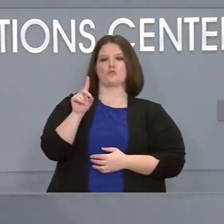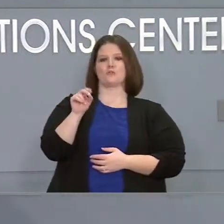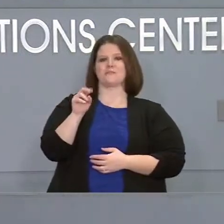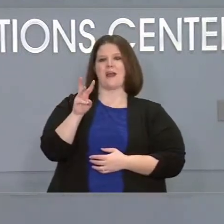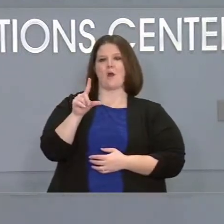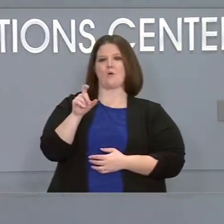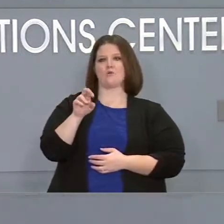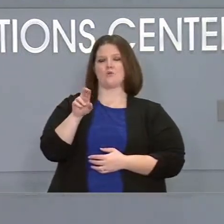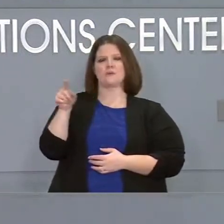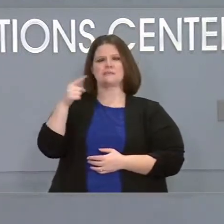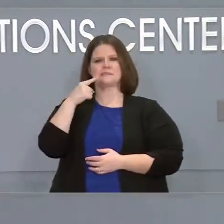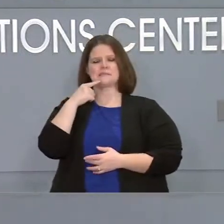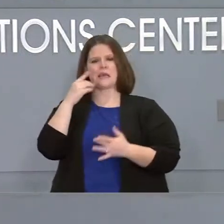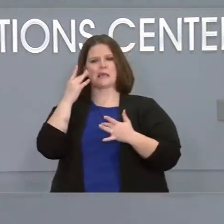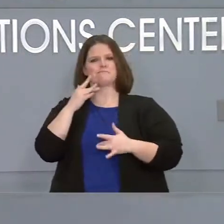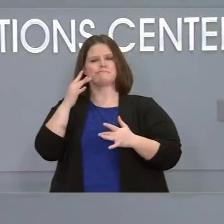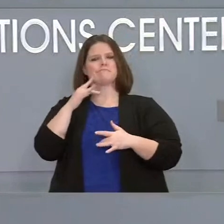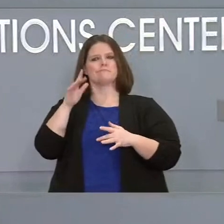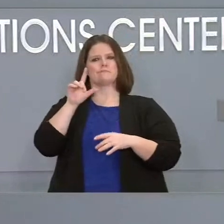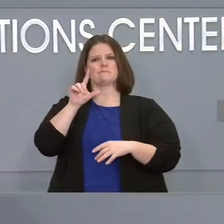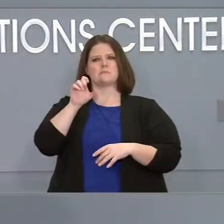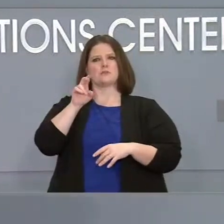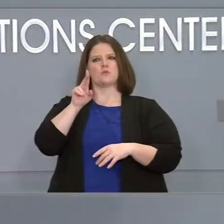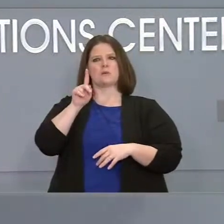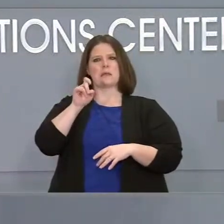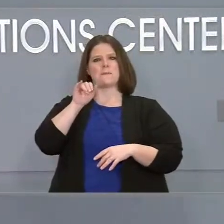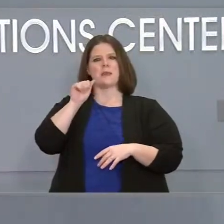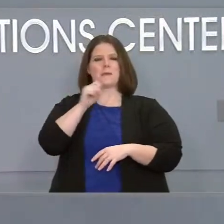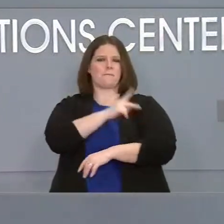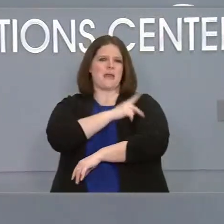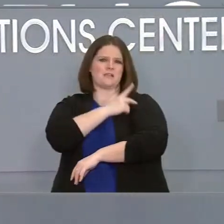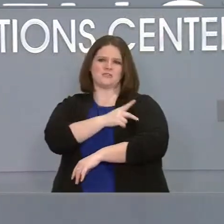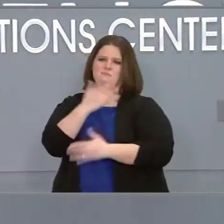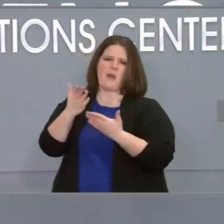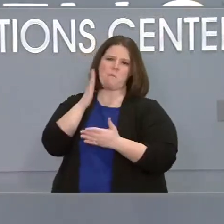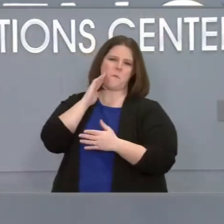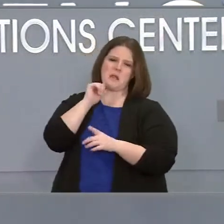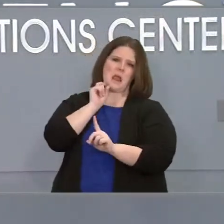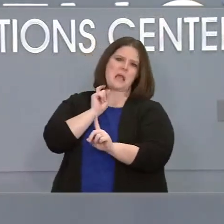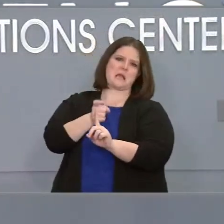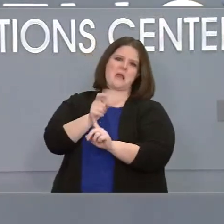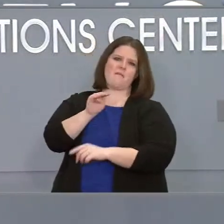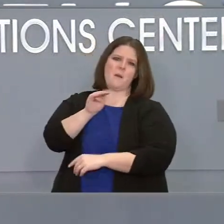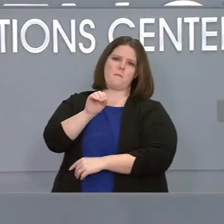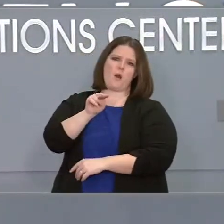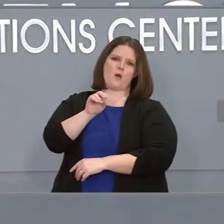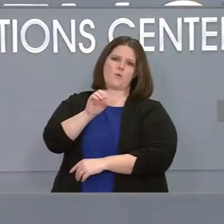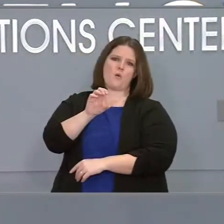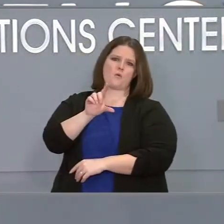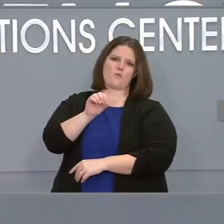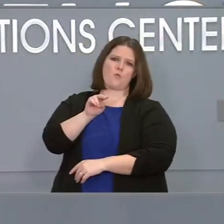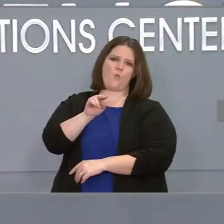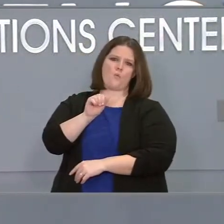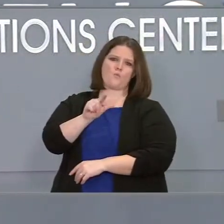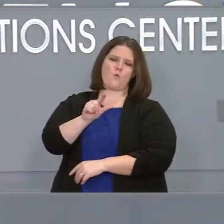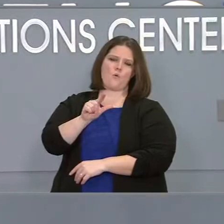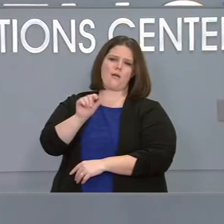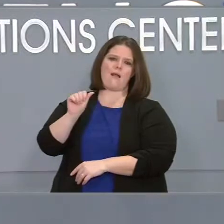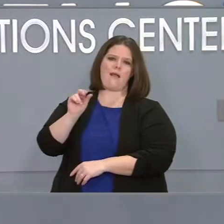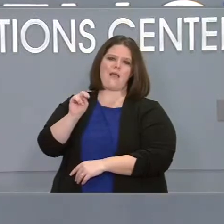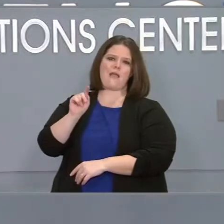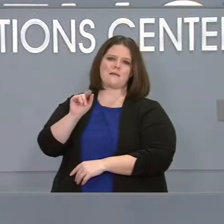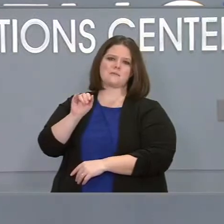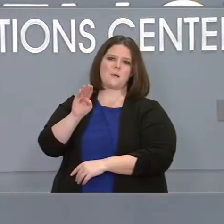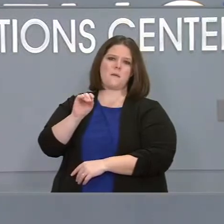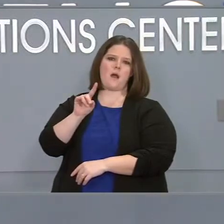patients were less likely to get monoclonal antibody therapy, and she based that on some Medicaid data. And